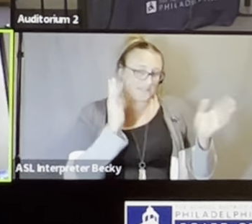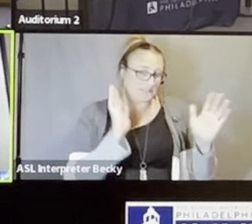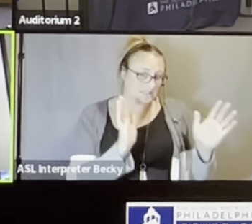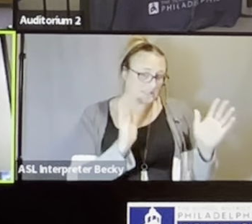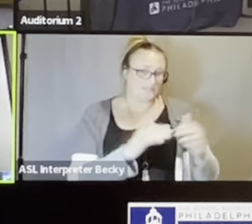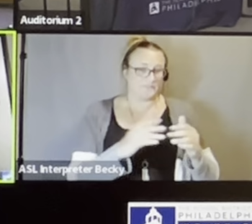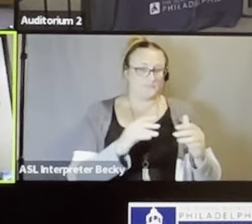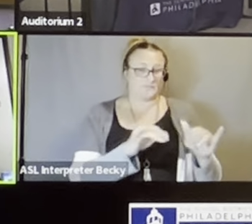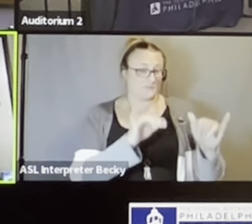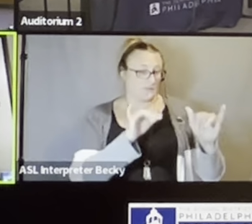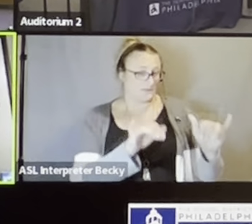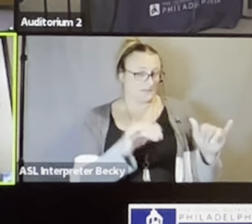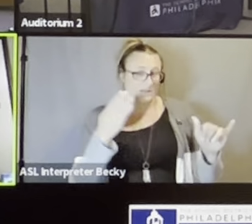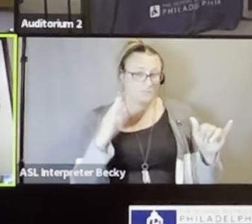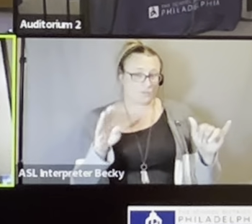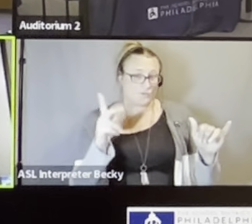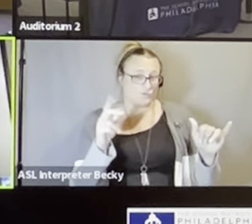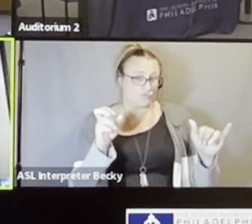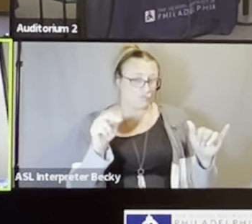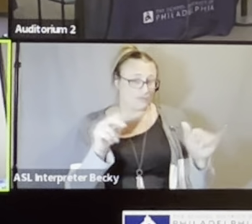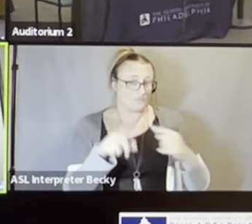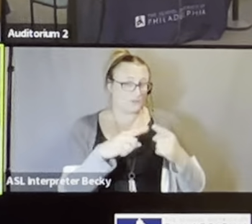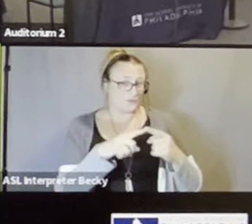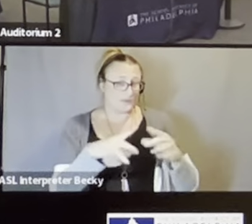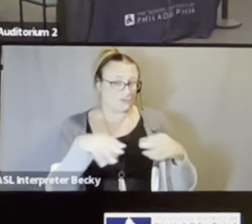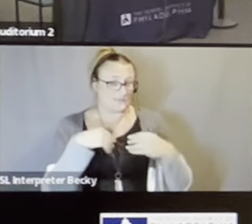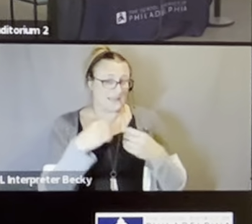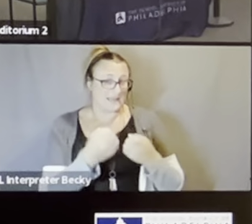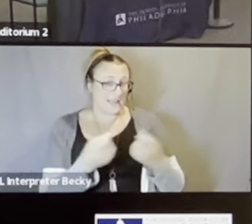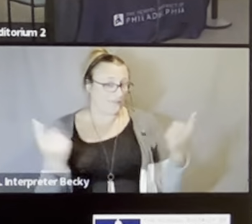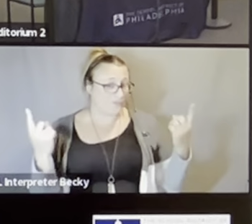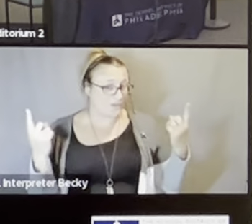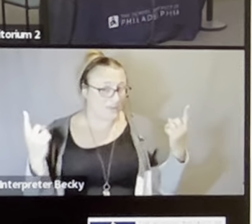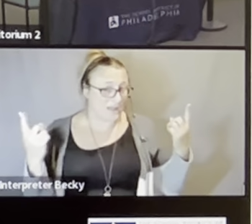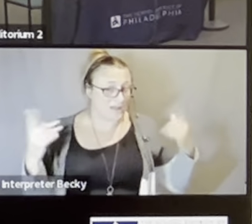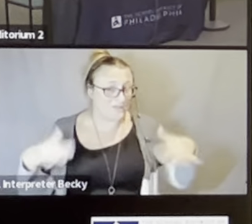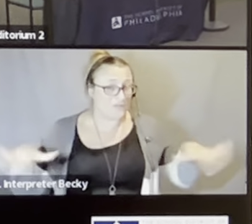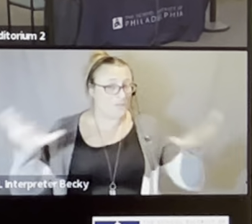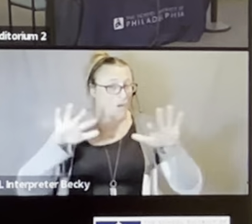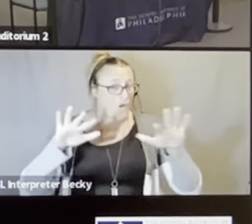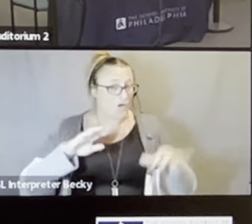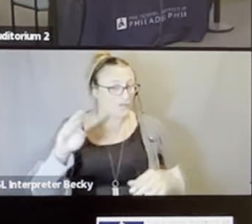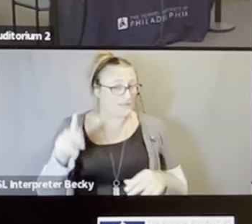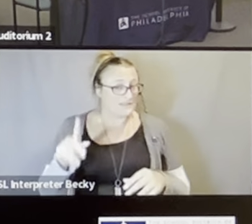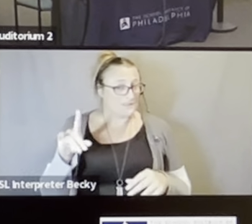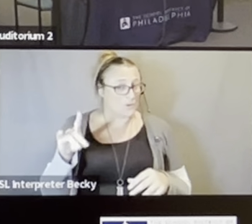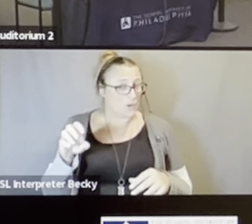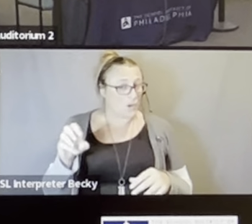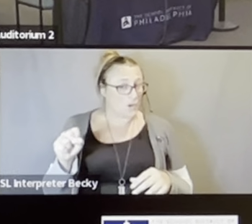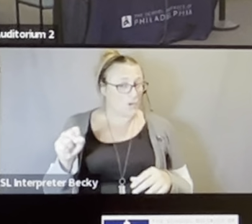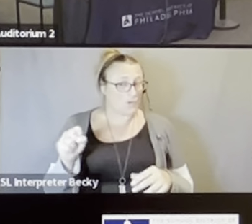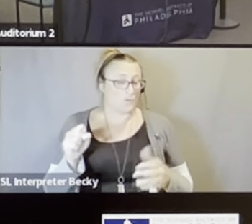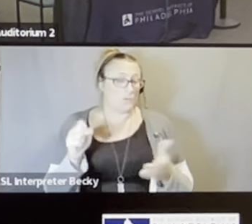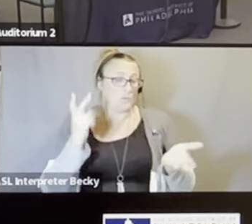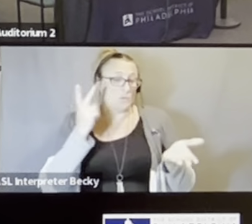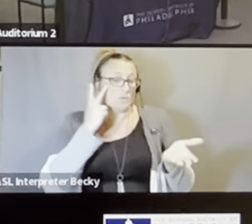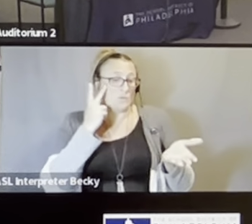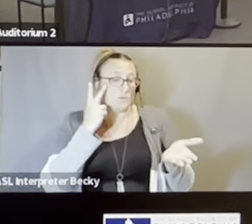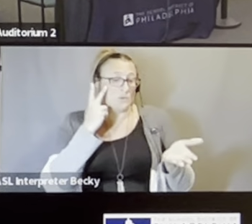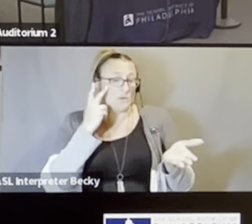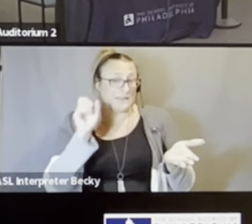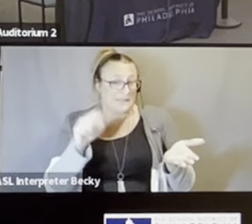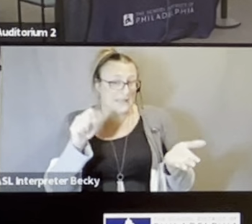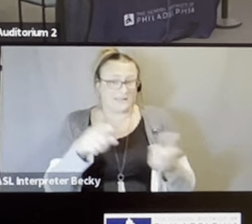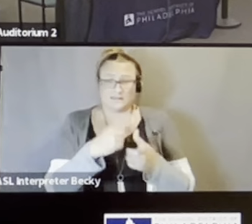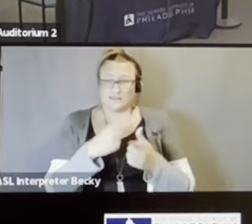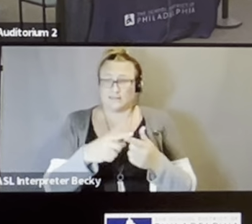blue ribbon when you take everybody, when you take students from all the zip codes? If so, then you just got a dynamite staff.